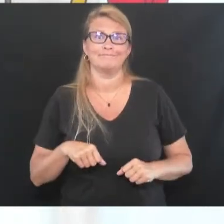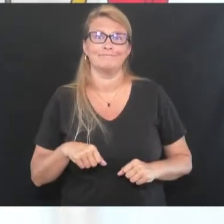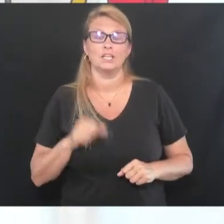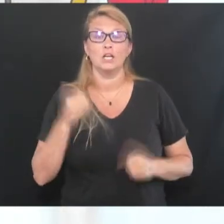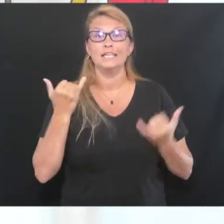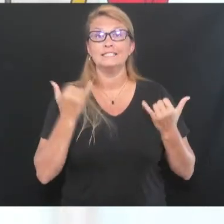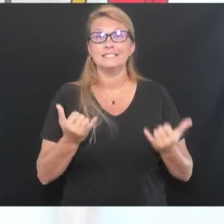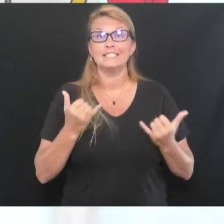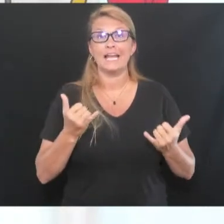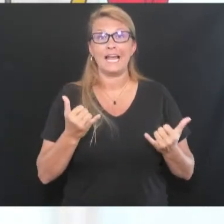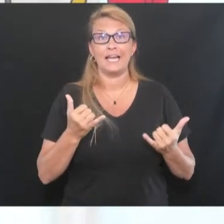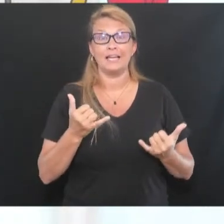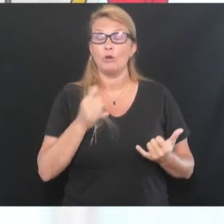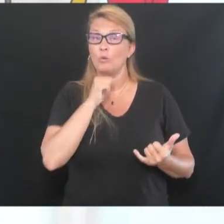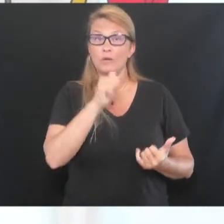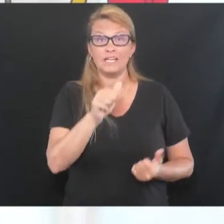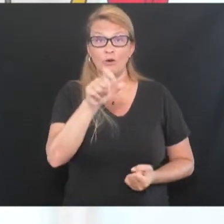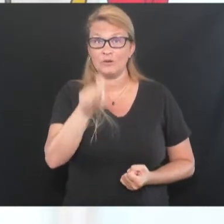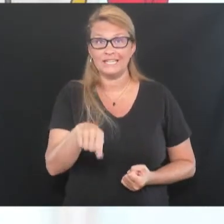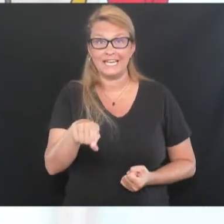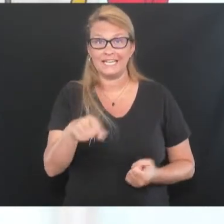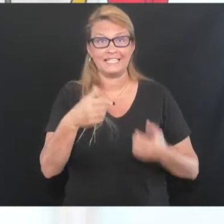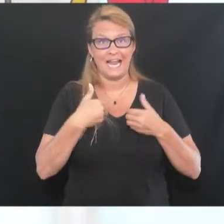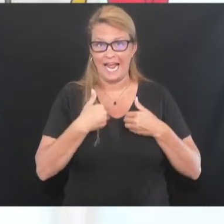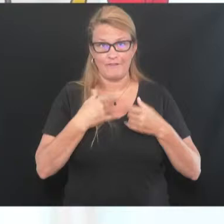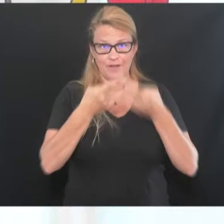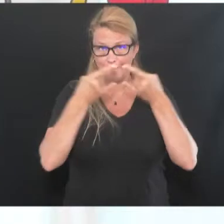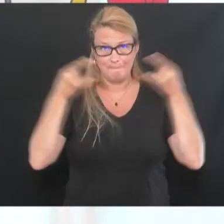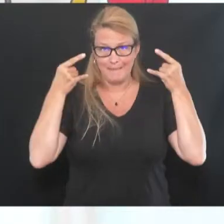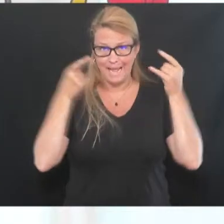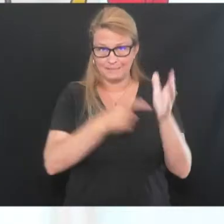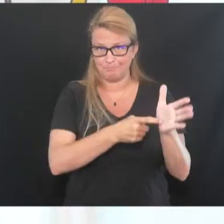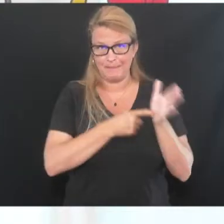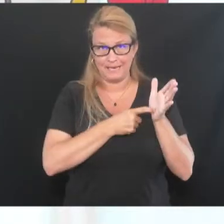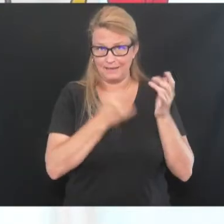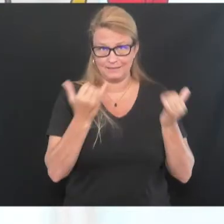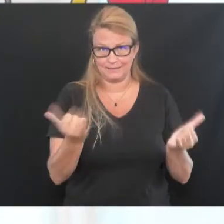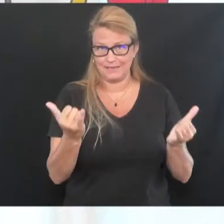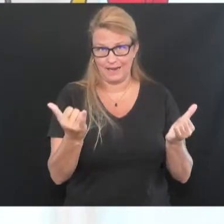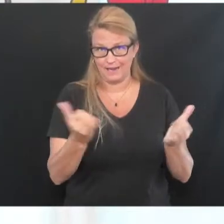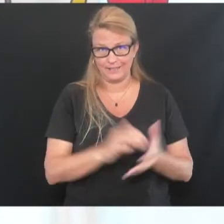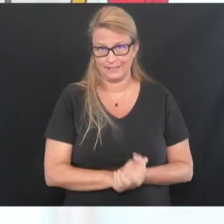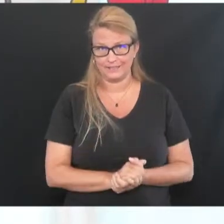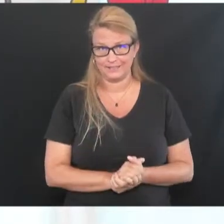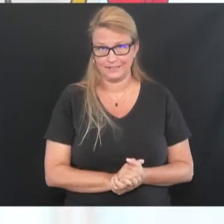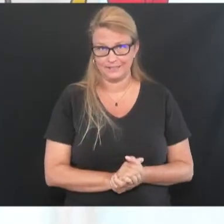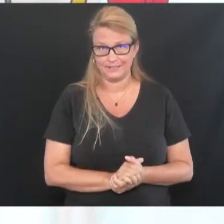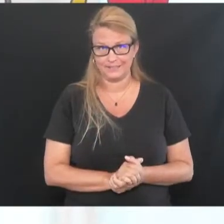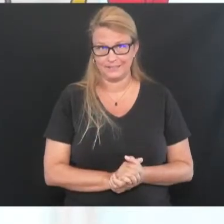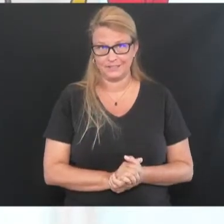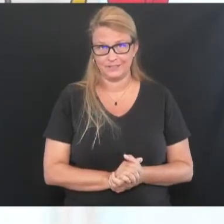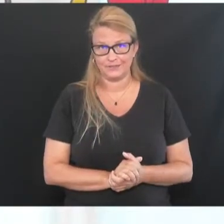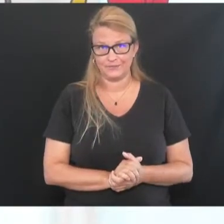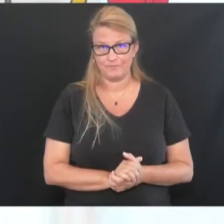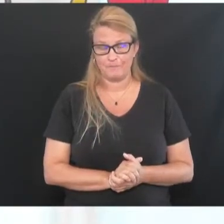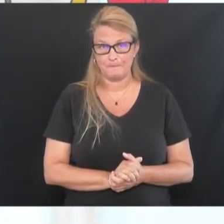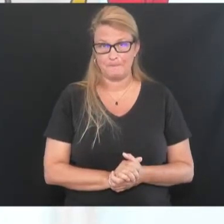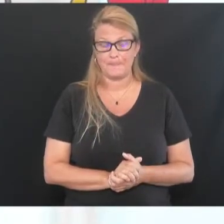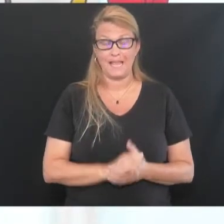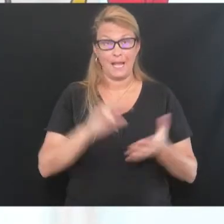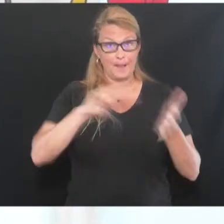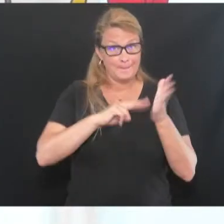do not need, in my opinion, a mask mandate today. Does that mean we're going to